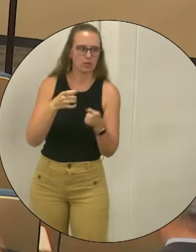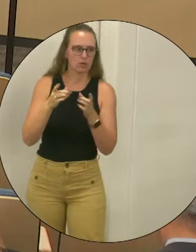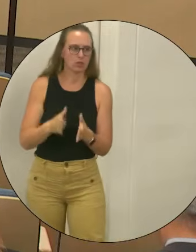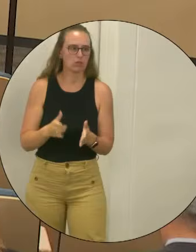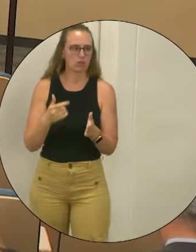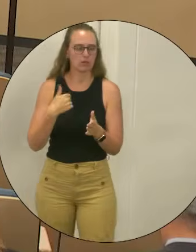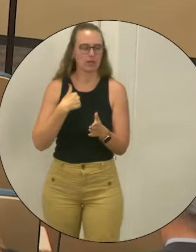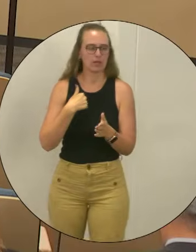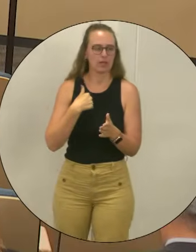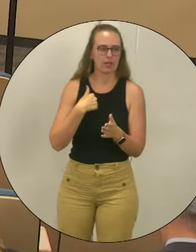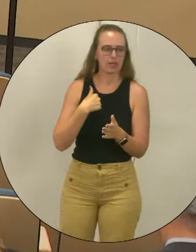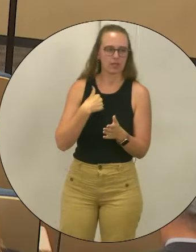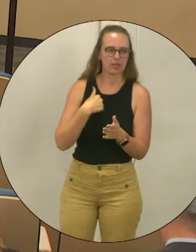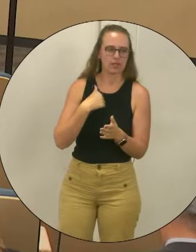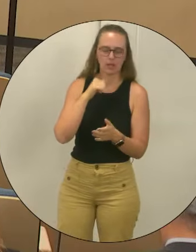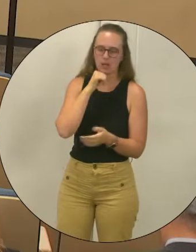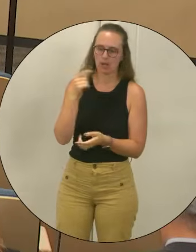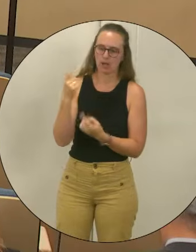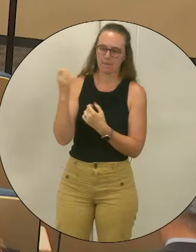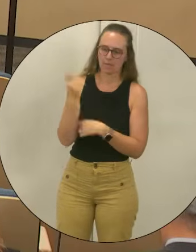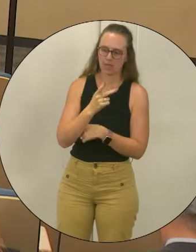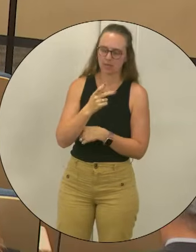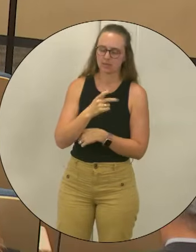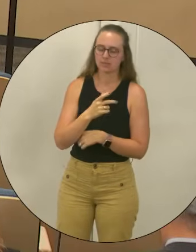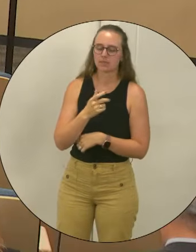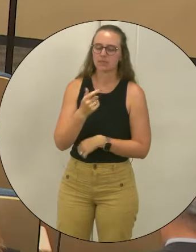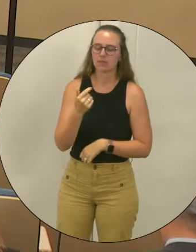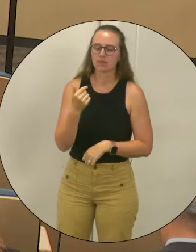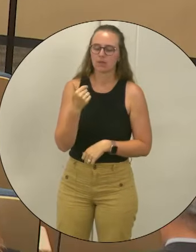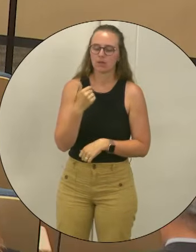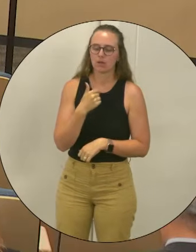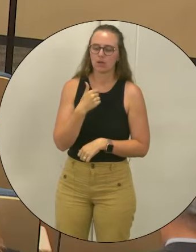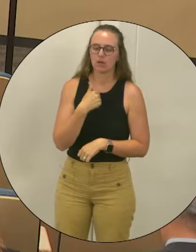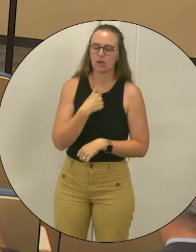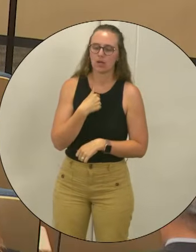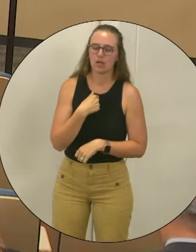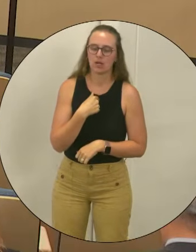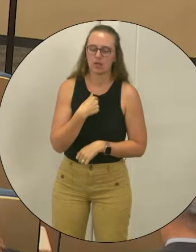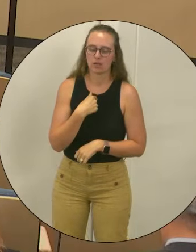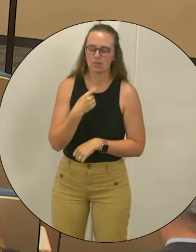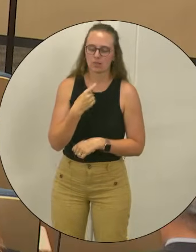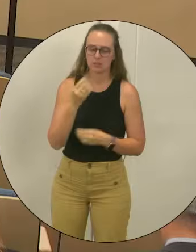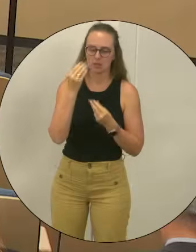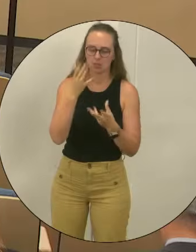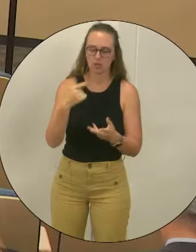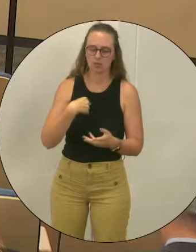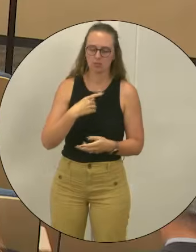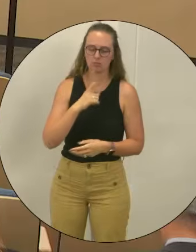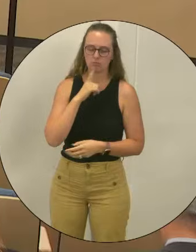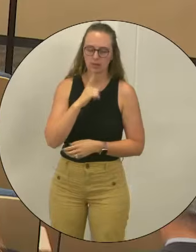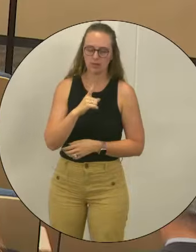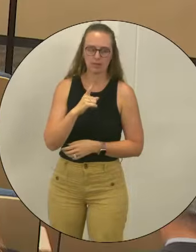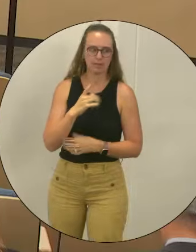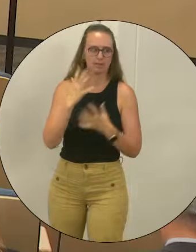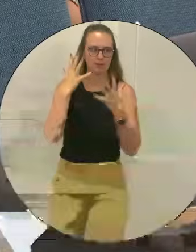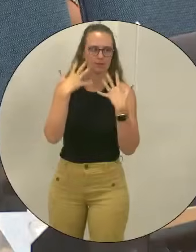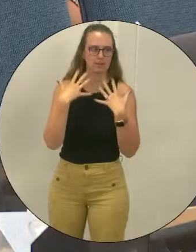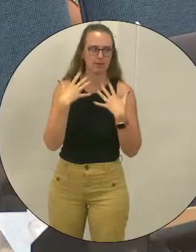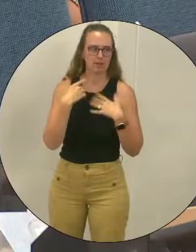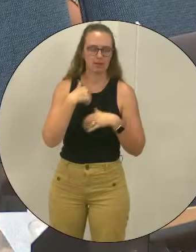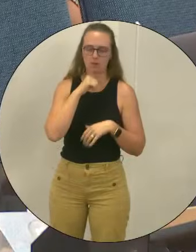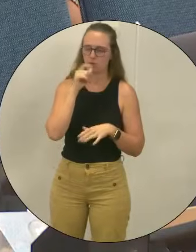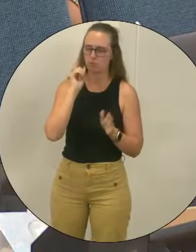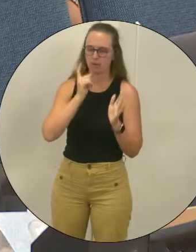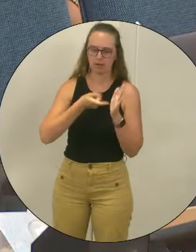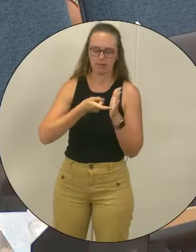director. I've not been back. And I'm telling you that I'm so sad that I don't even